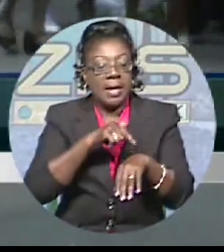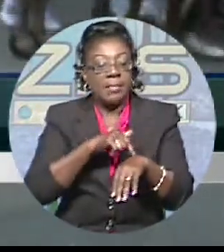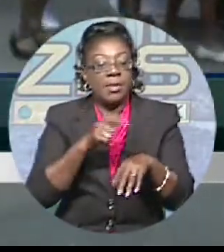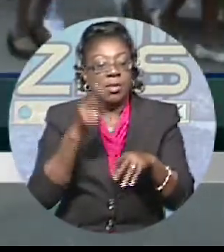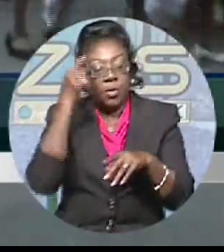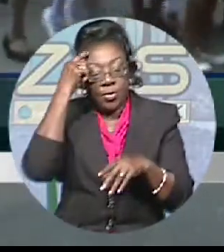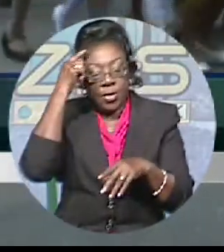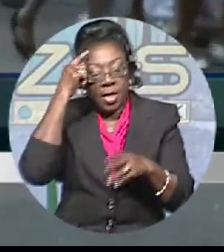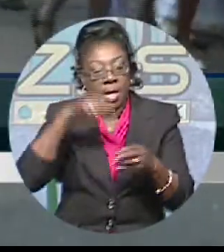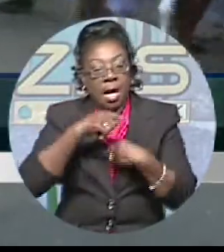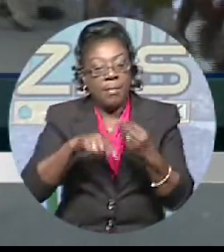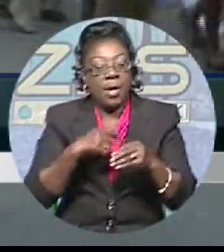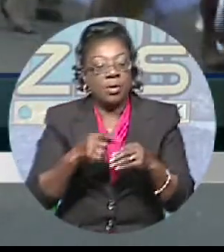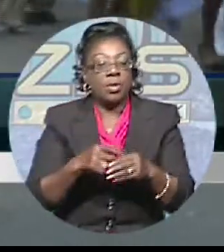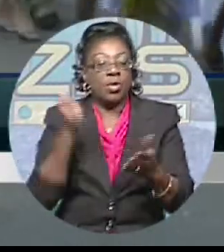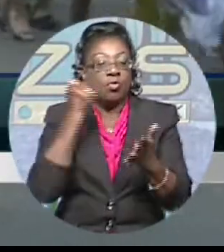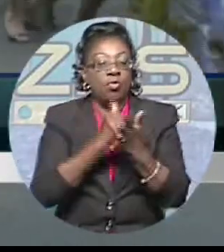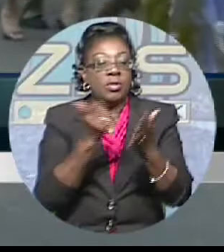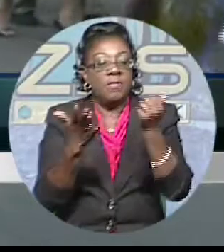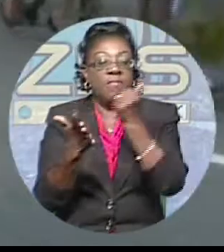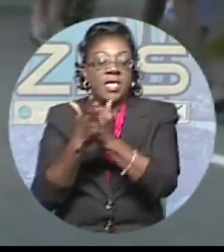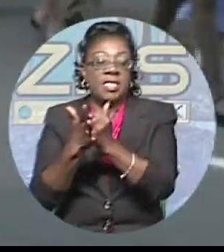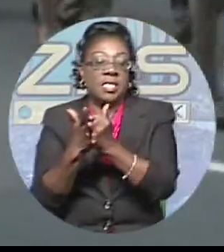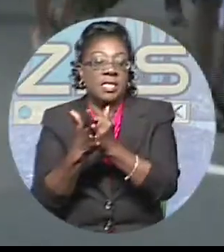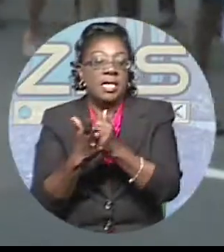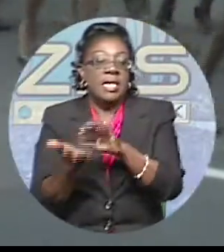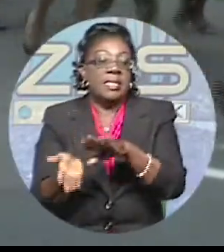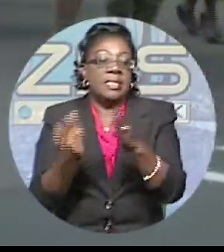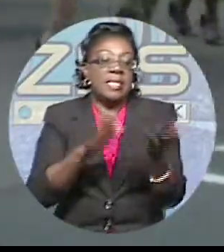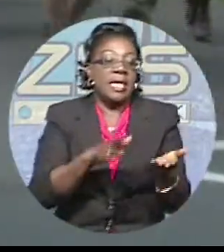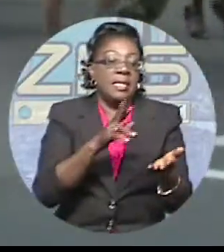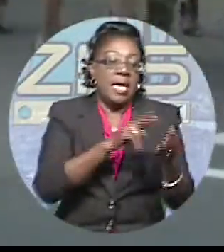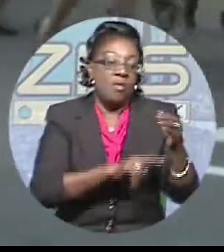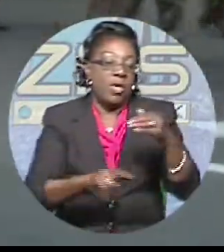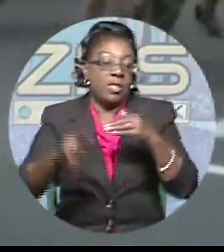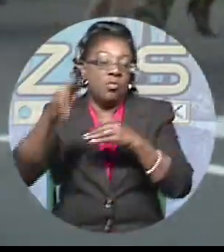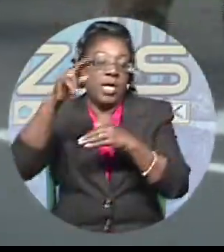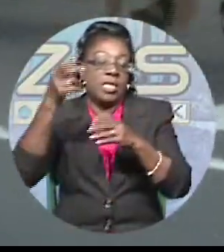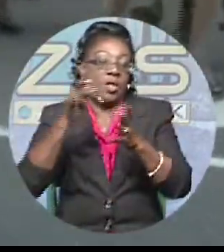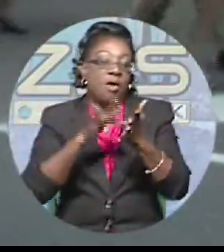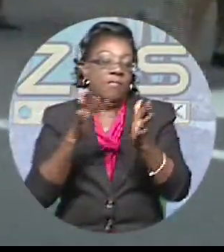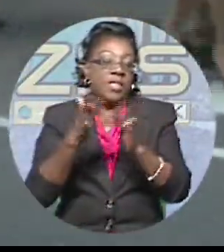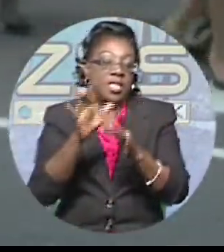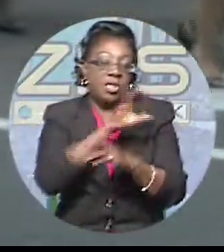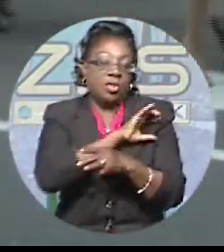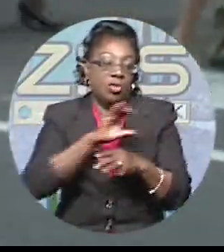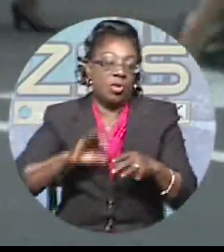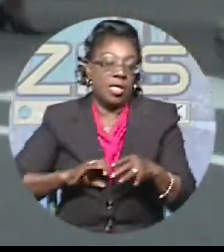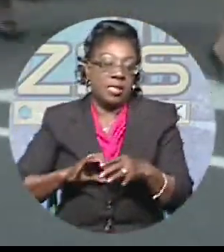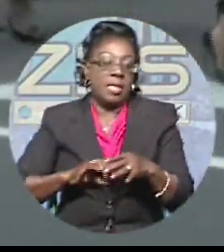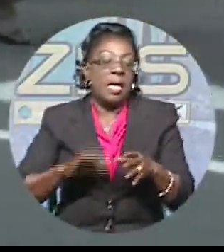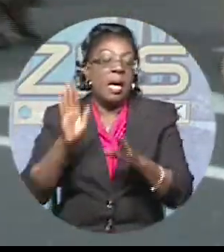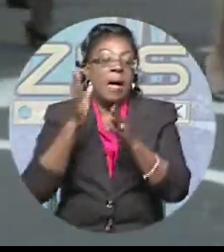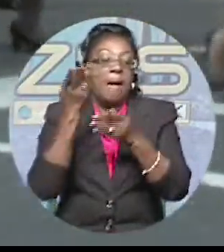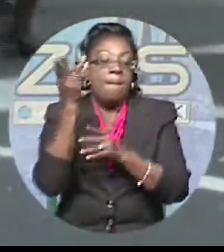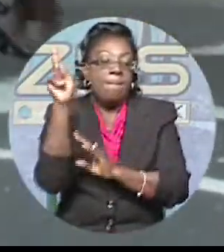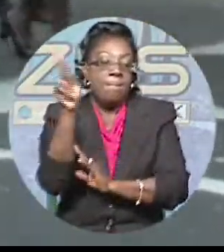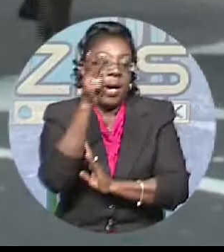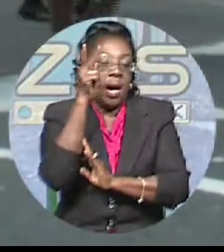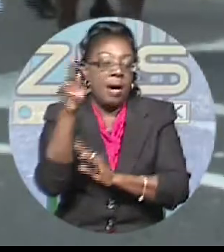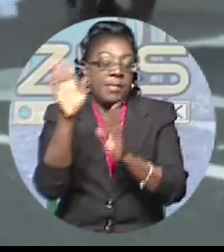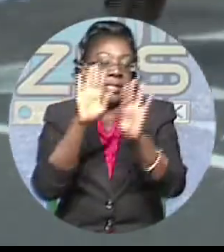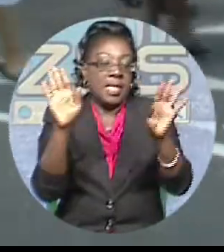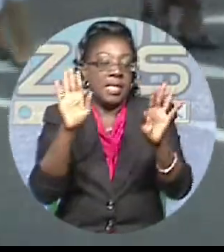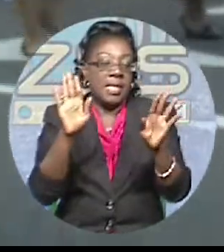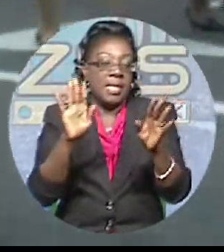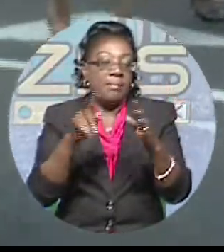crucifixion, and resurrection of Jesus Christ. Palm Sunday recalls the entry of Jesus into Jerusalem riding on a donkey amid shouts of Hosanna